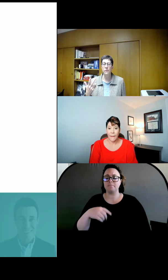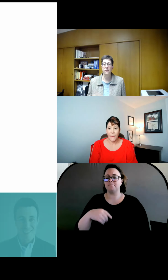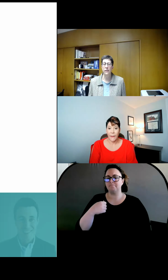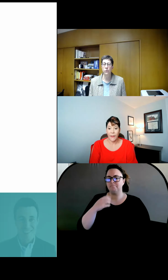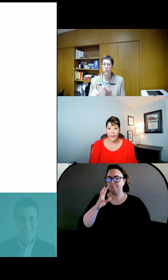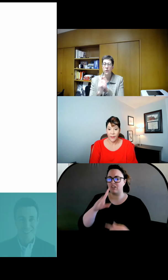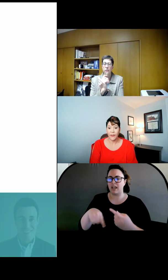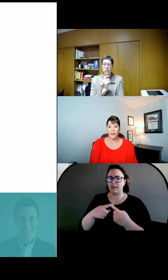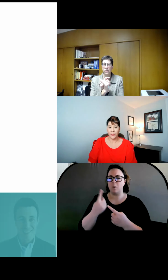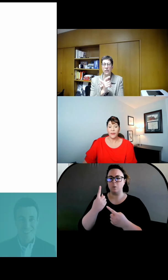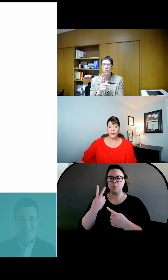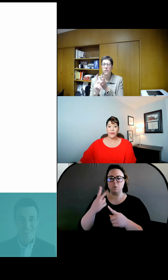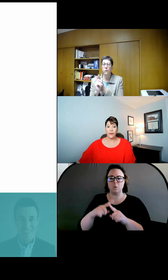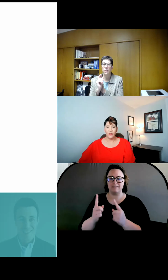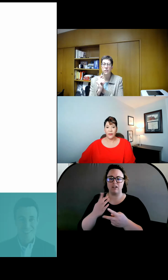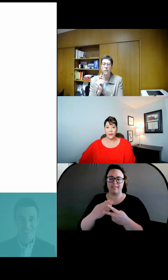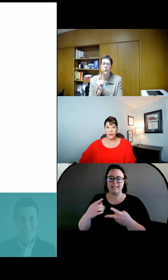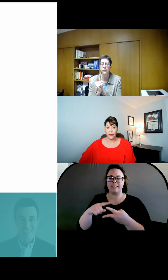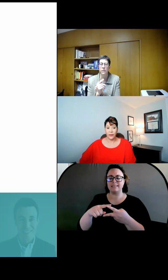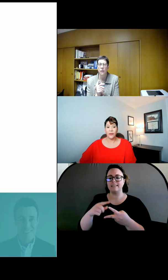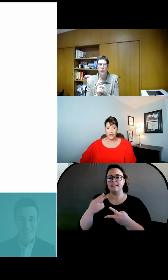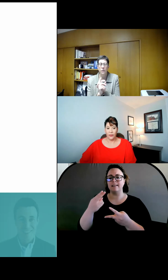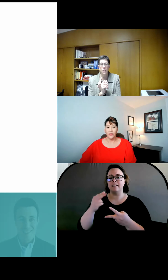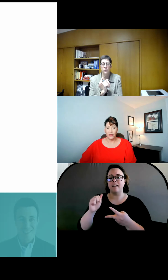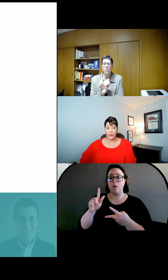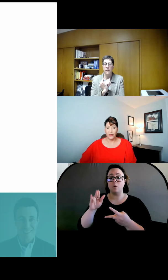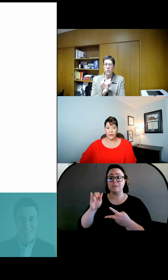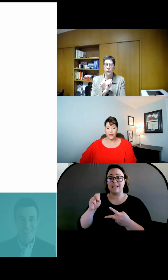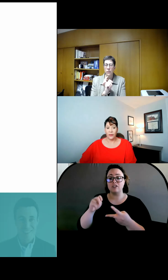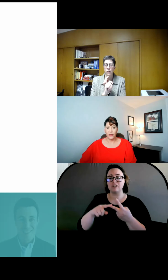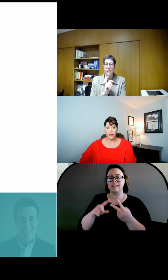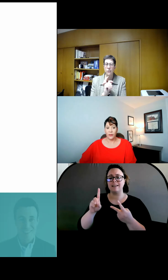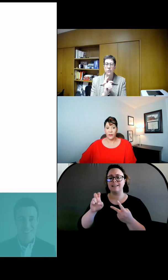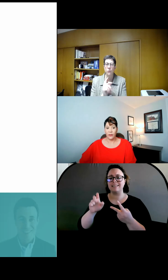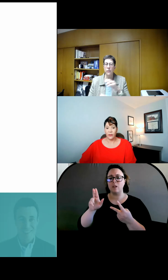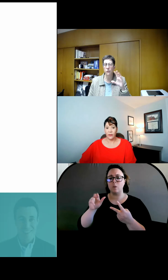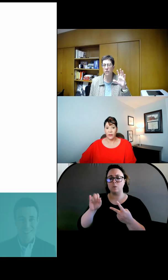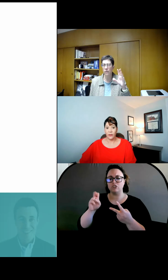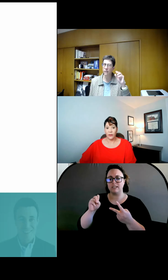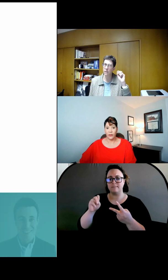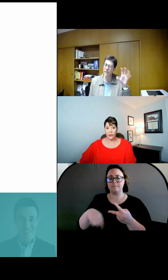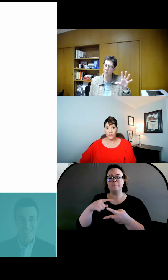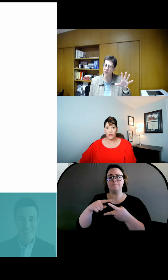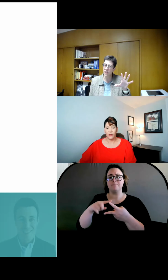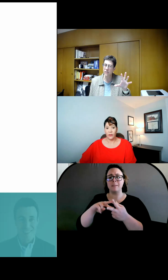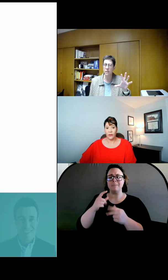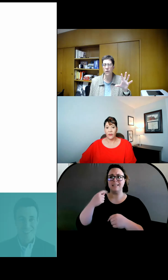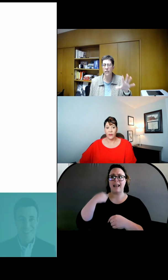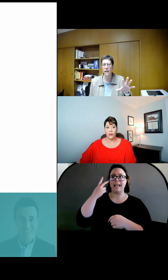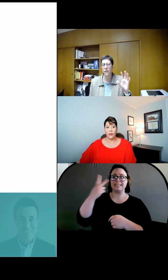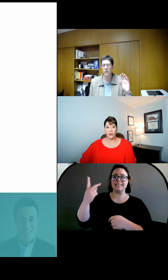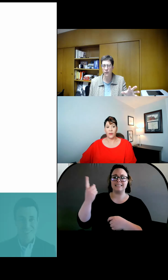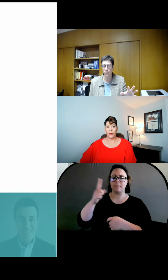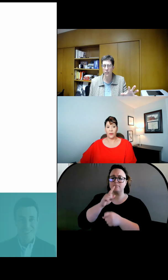two types of psychosis. One is hallucinations and one is delusions. Just a reminder, so hallucinations are when you like see something that isn't